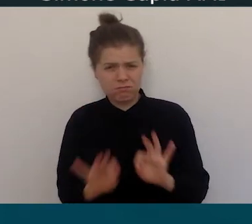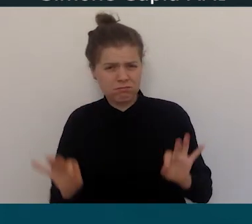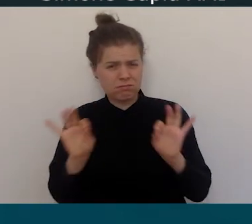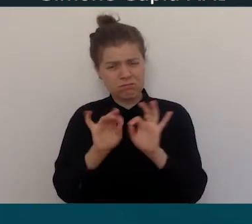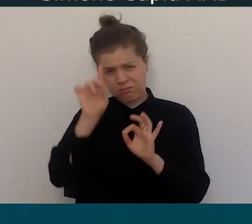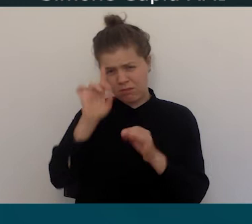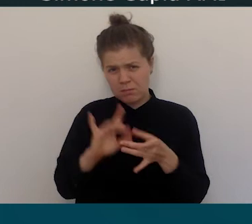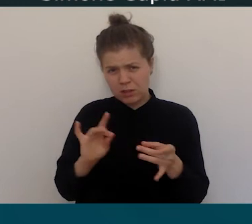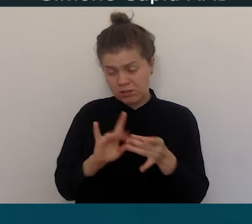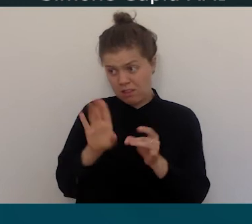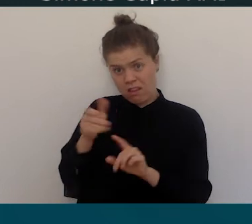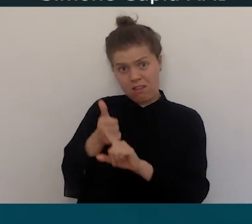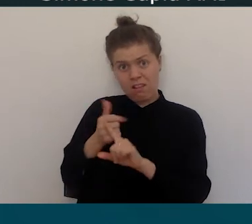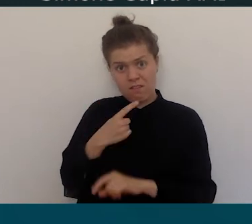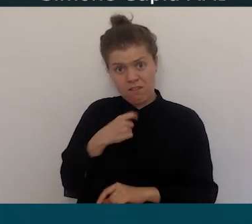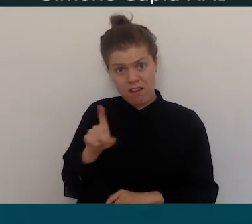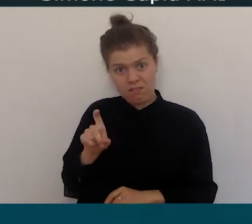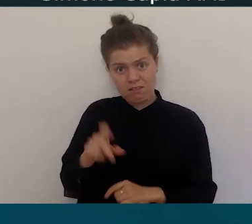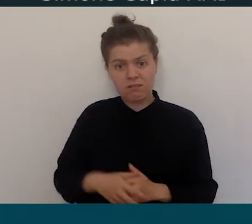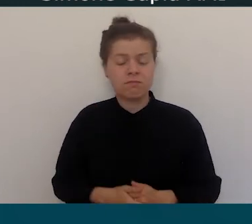stop sign is red?